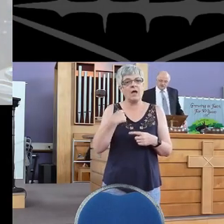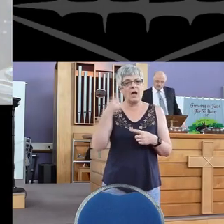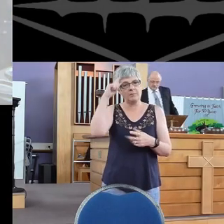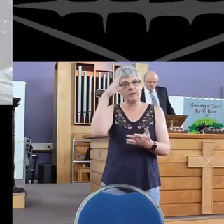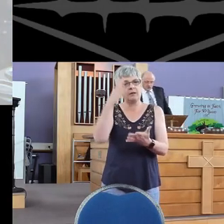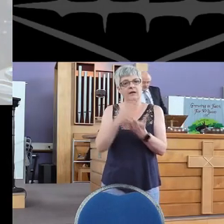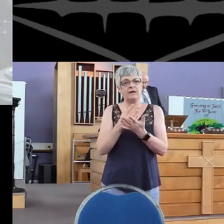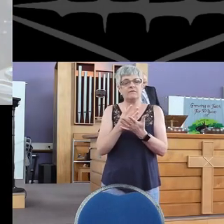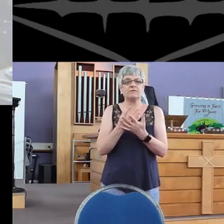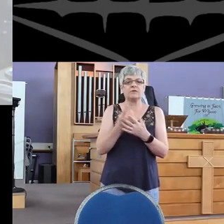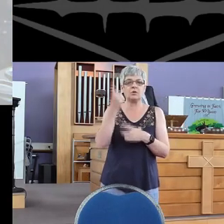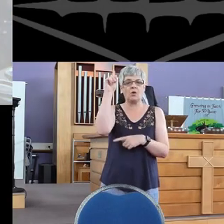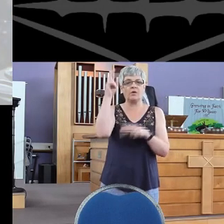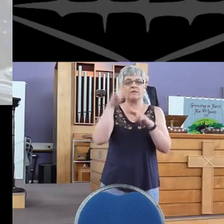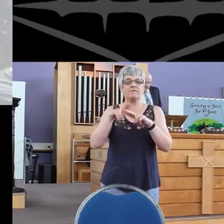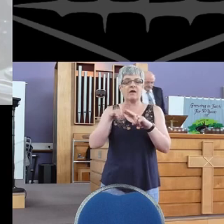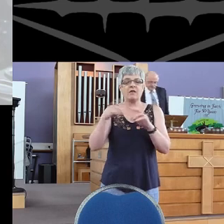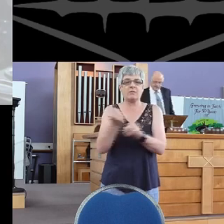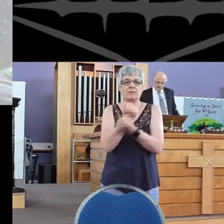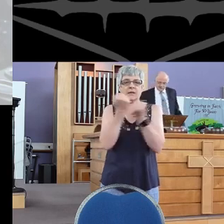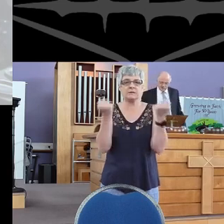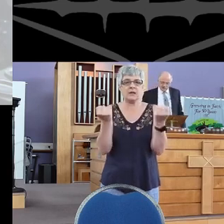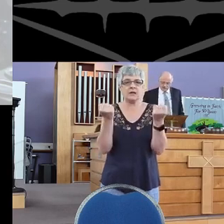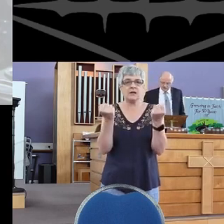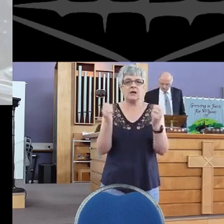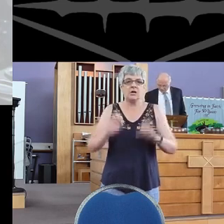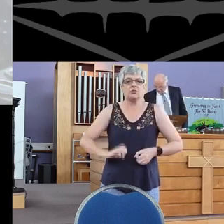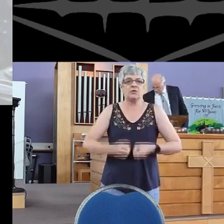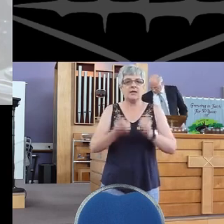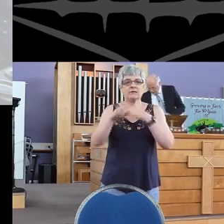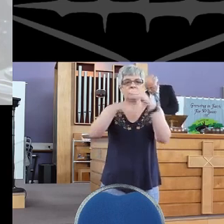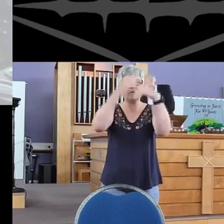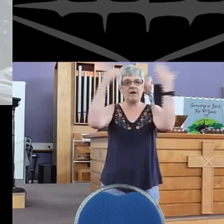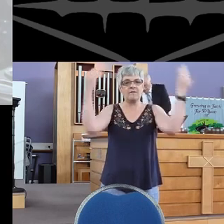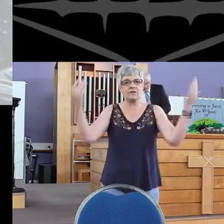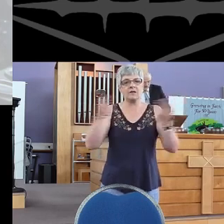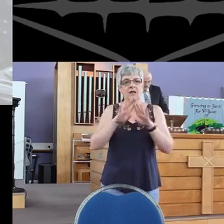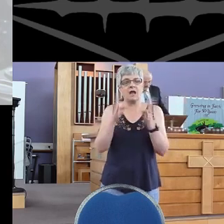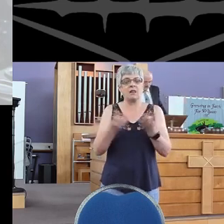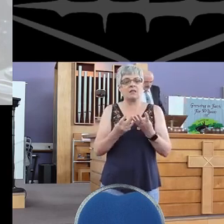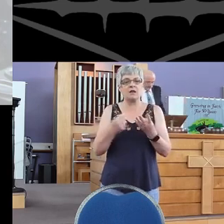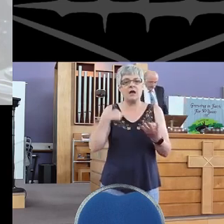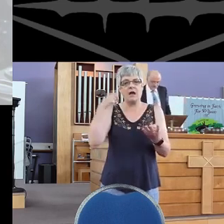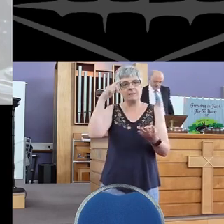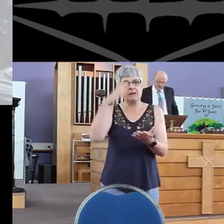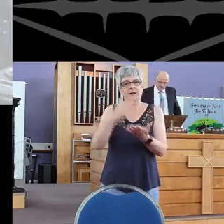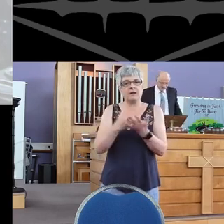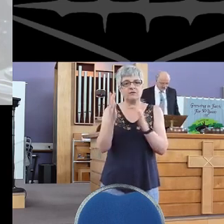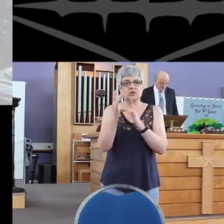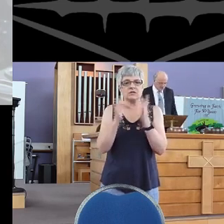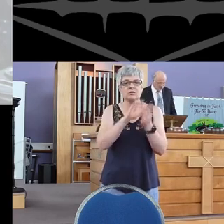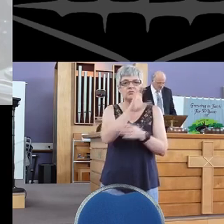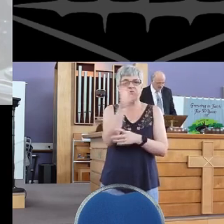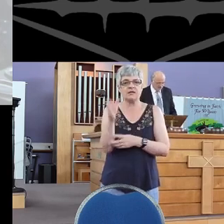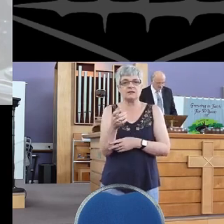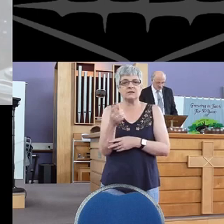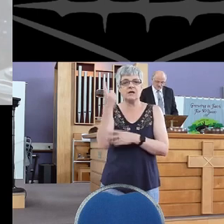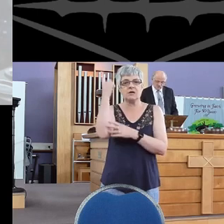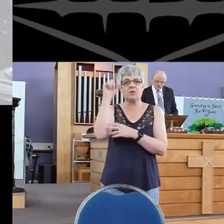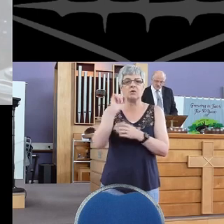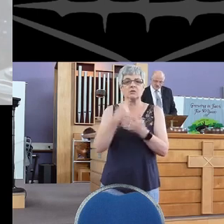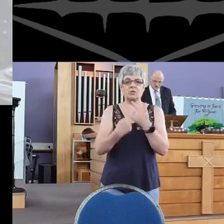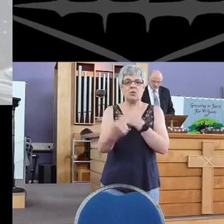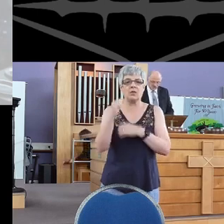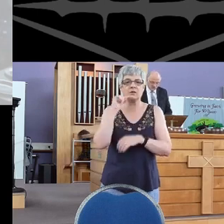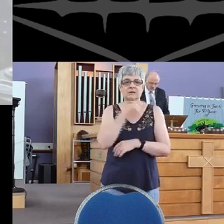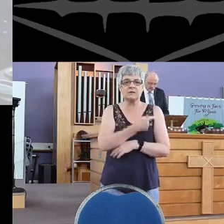I believe in God the Father Almighty, creator of heaven and earth. I believe in Jesus Christ,